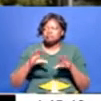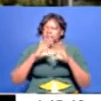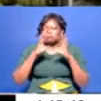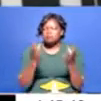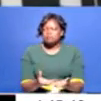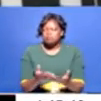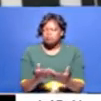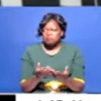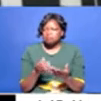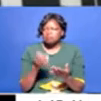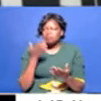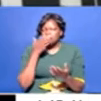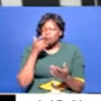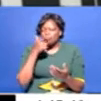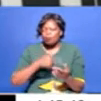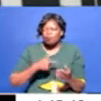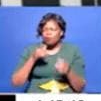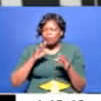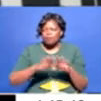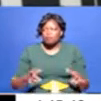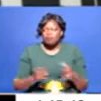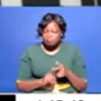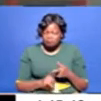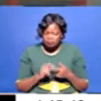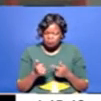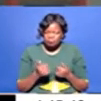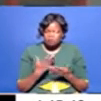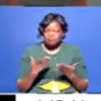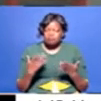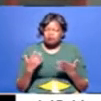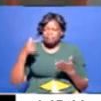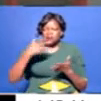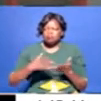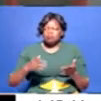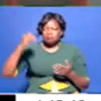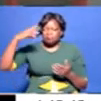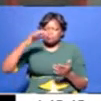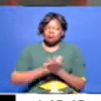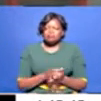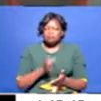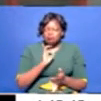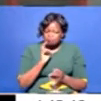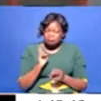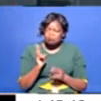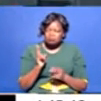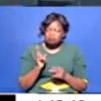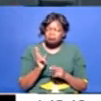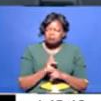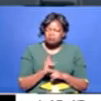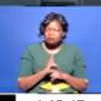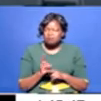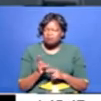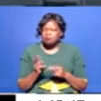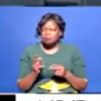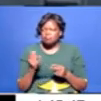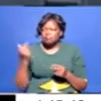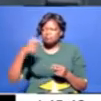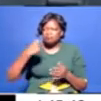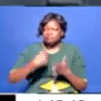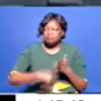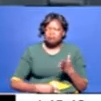the latest cap prices for May for petroleum products, the Energy and Water Utilities Regulatory Authority, petrol prices in